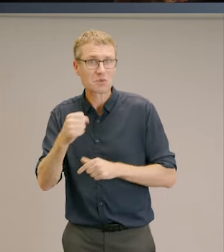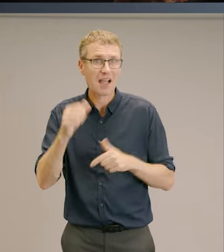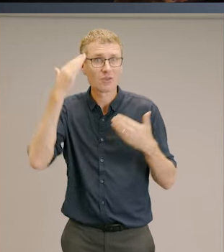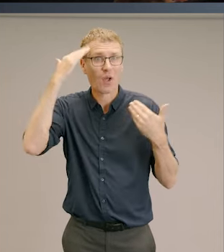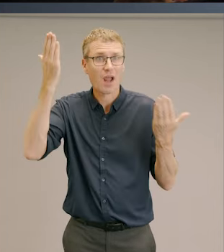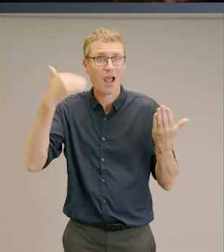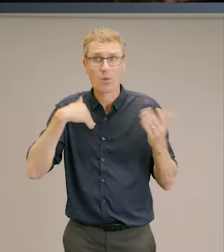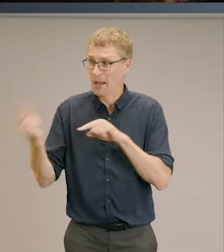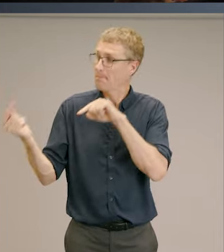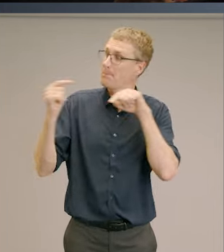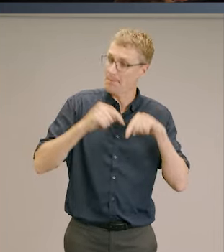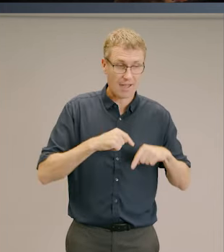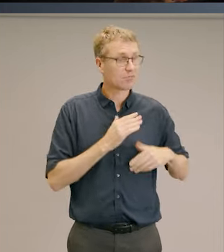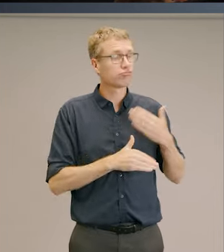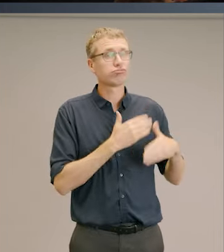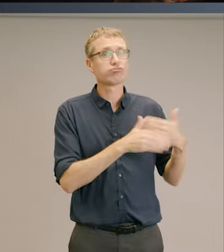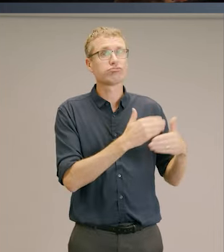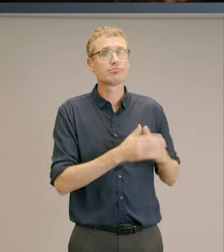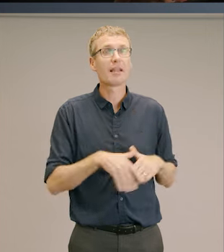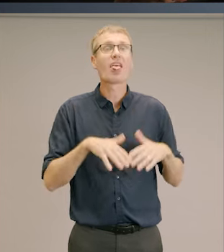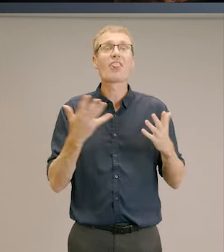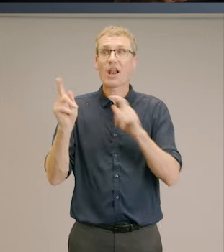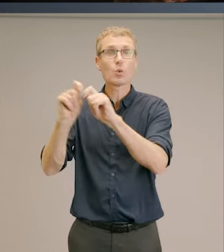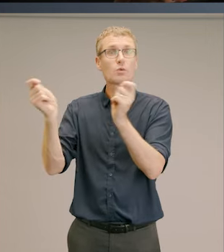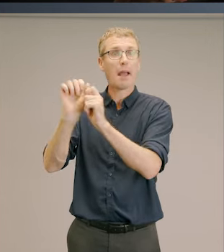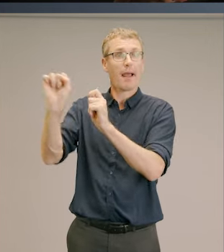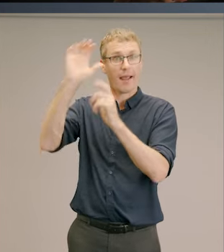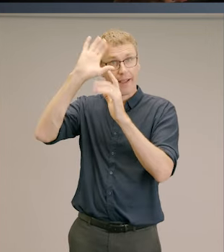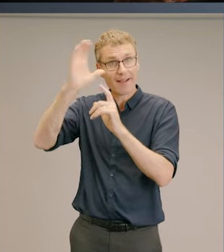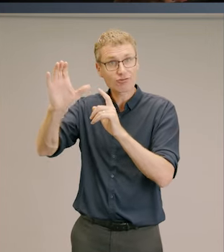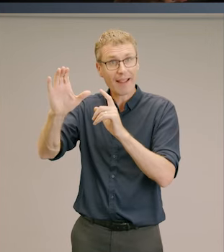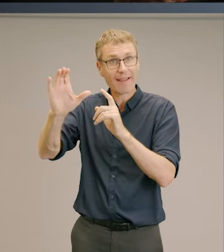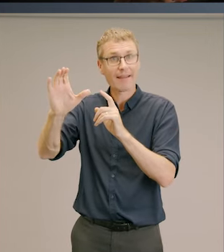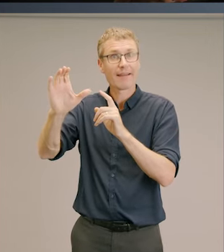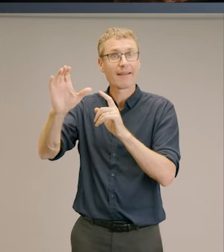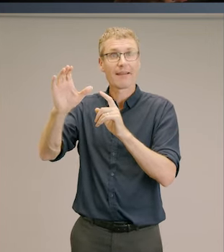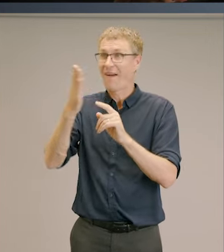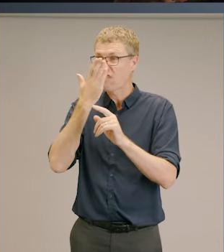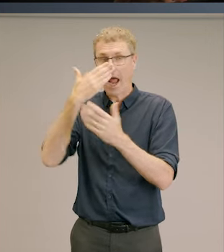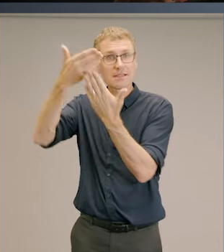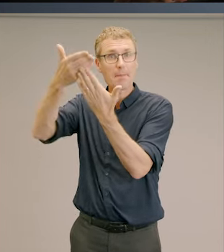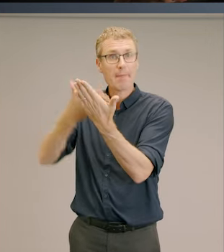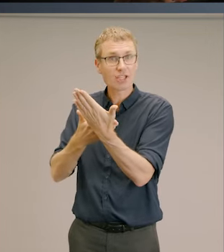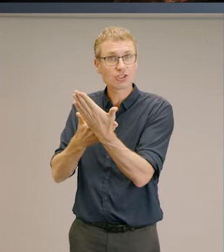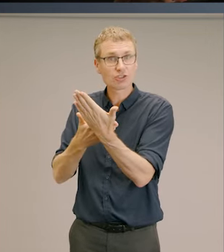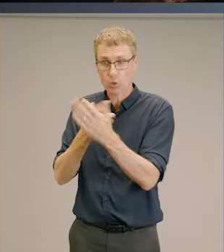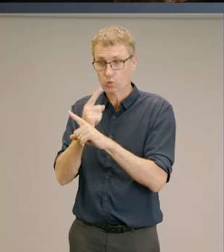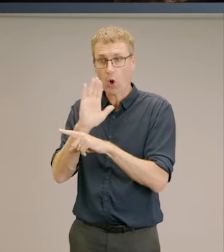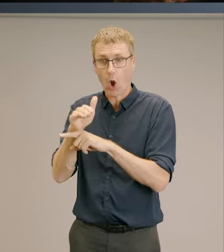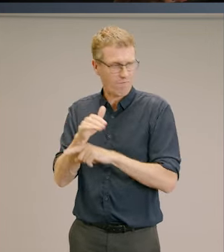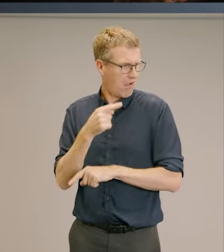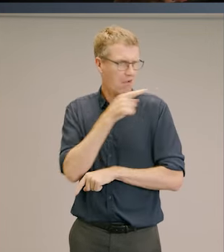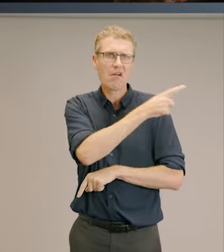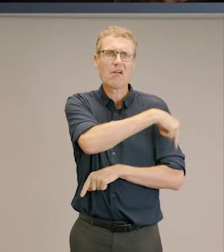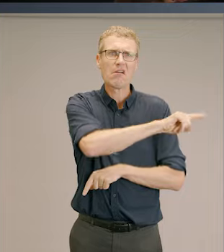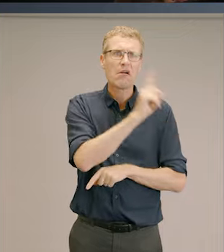all. Well, there was a newspaper article about these strange people who'd come from a strange land handing out these strange books. And it was on the